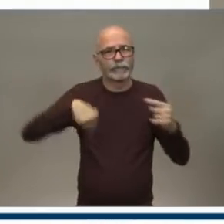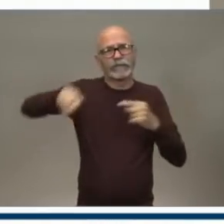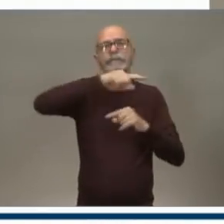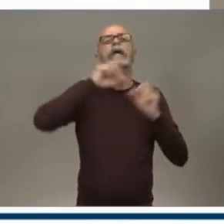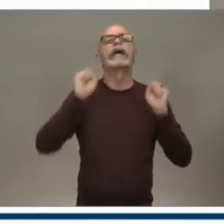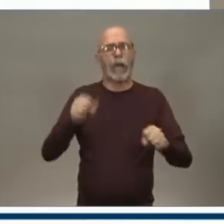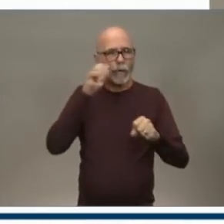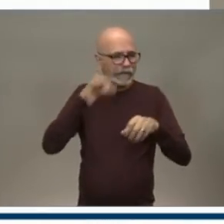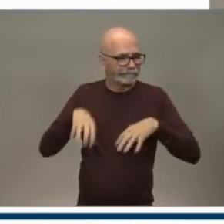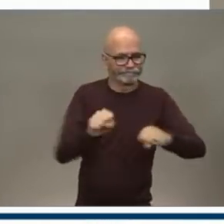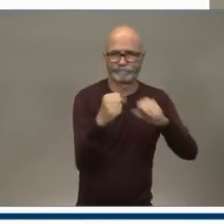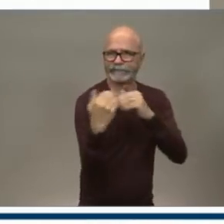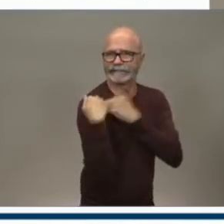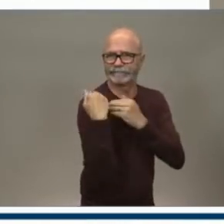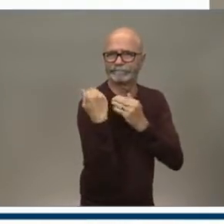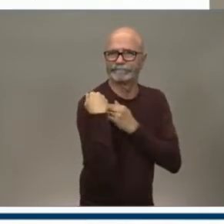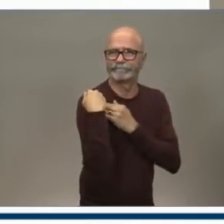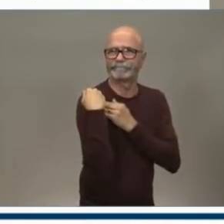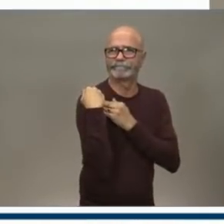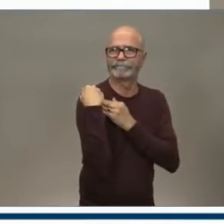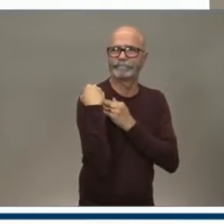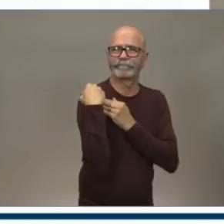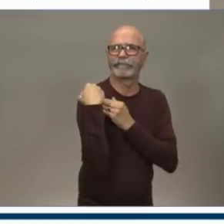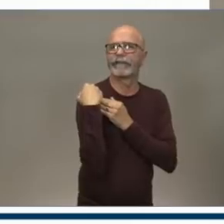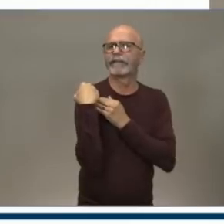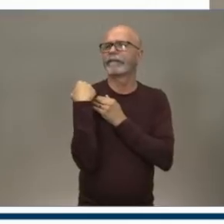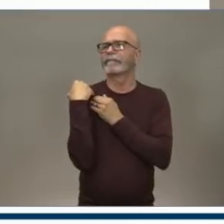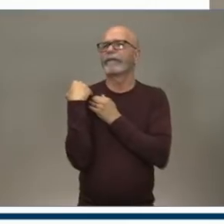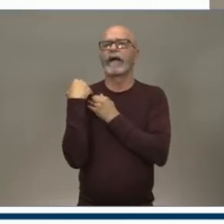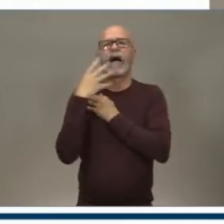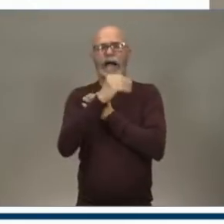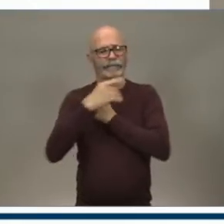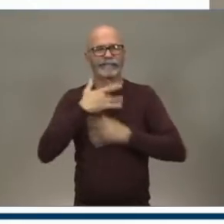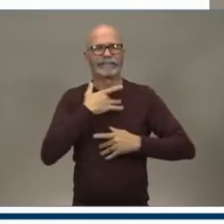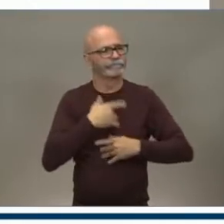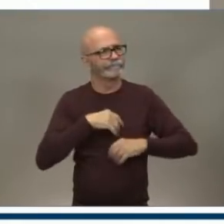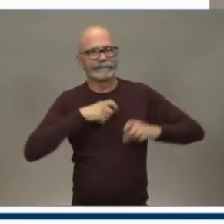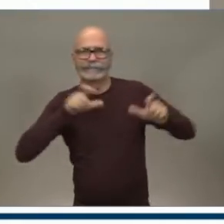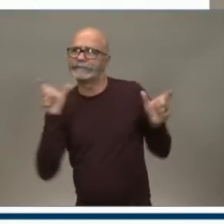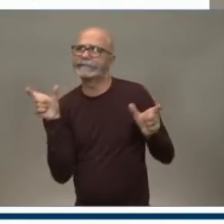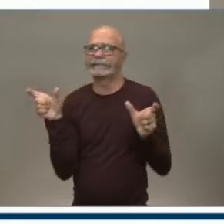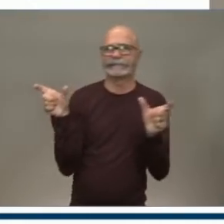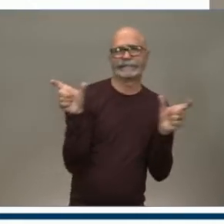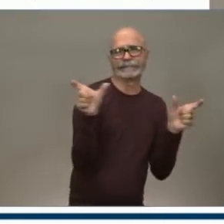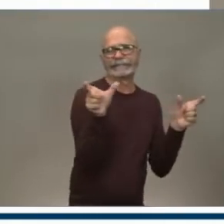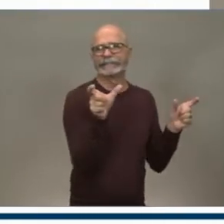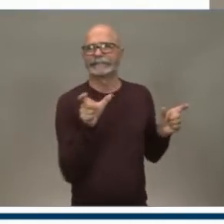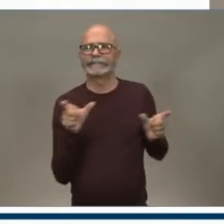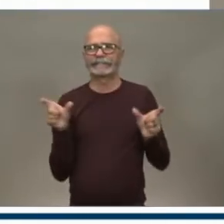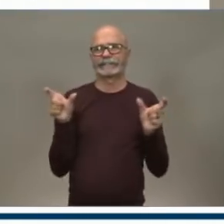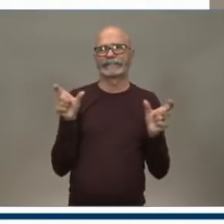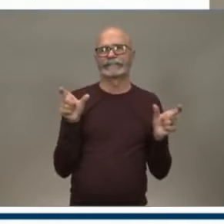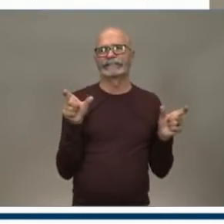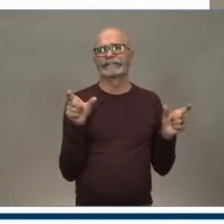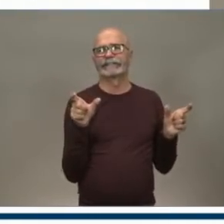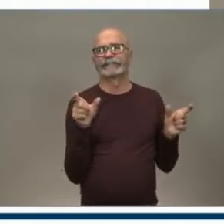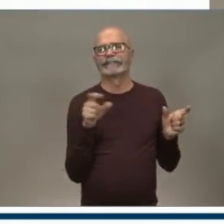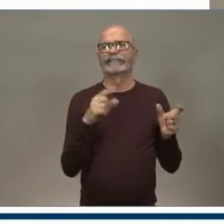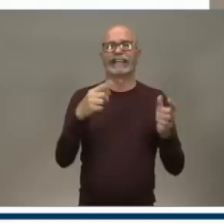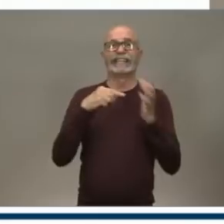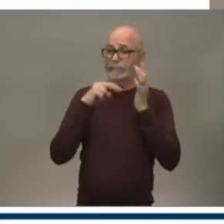COVID guard. And I use the word guard deliberately because this is a fight we're in. We need each of us to be on